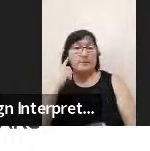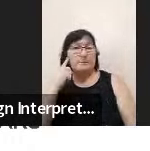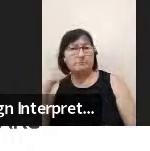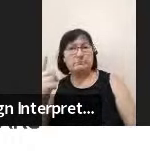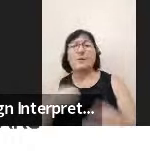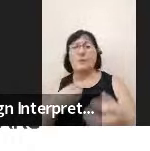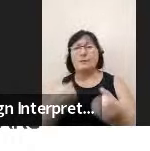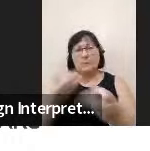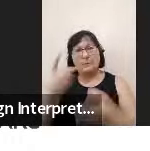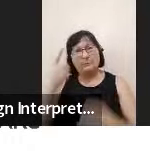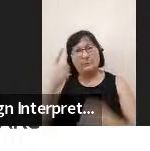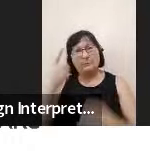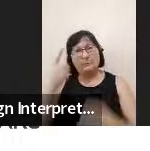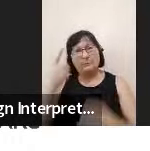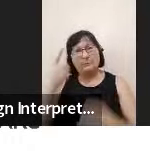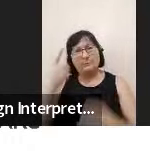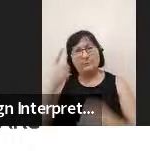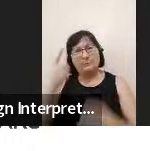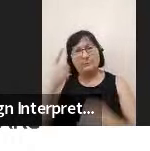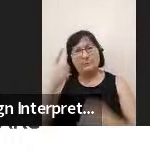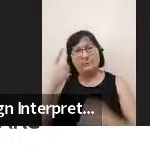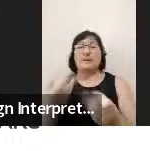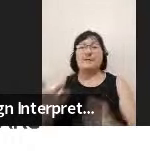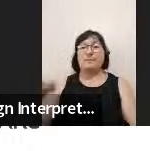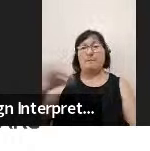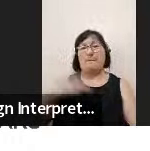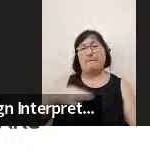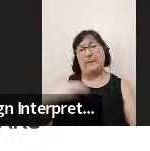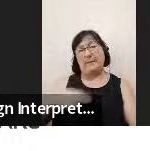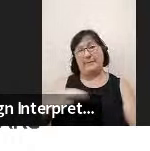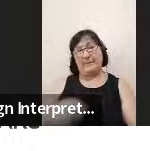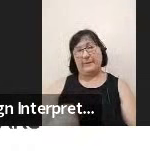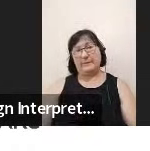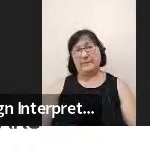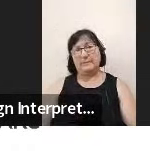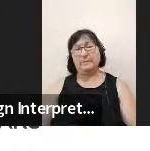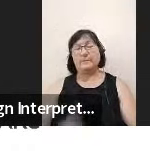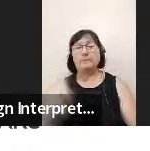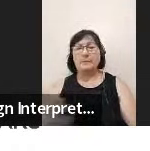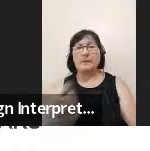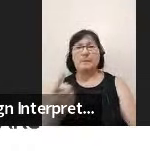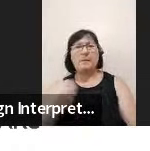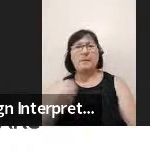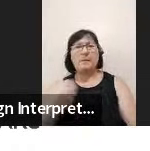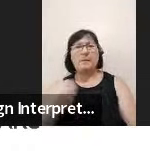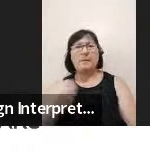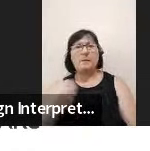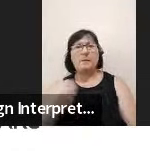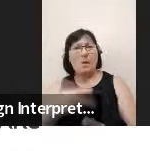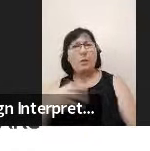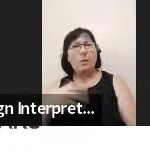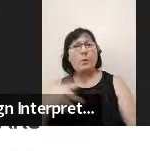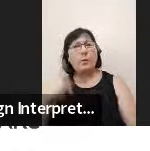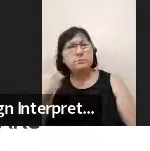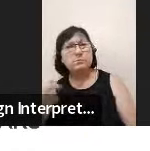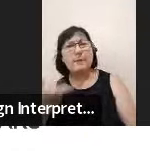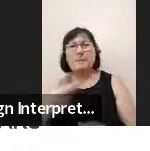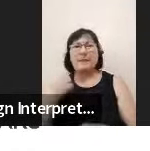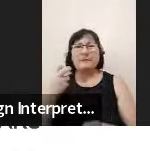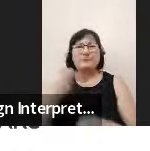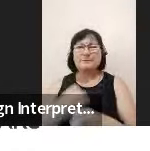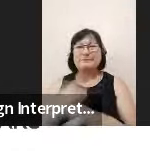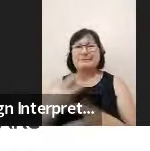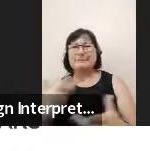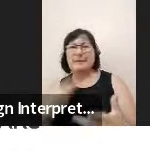the benefits. Those who are willing to comply but struggling to comply because they don't know how, we are availing ourselves